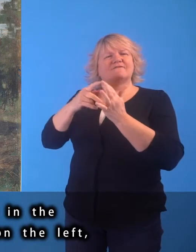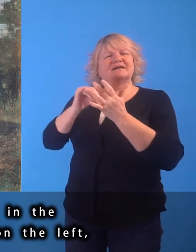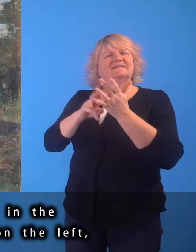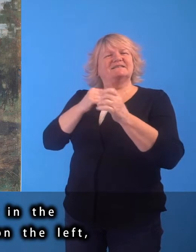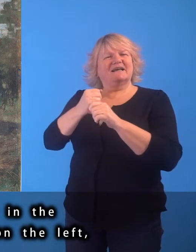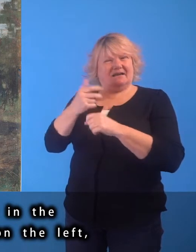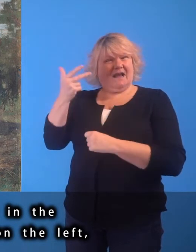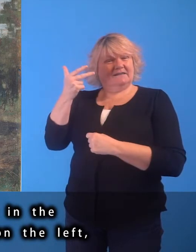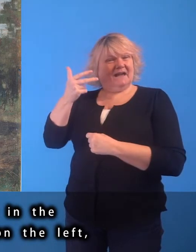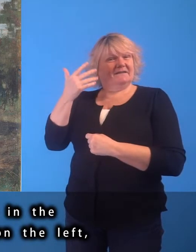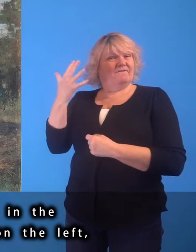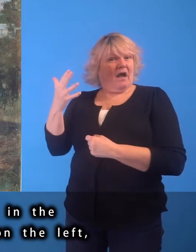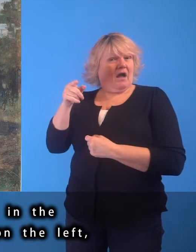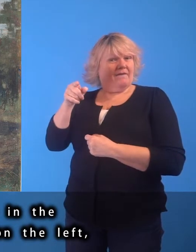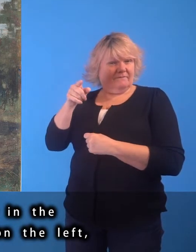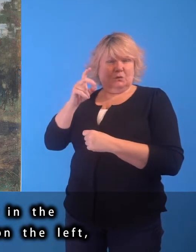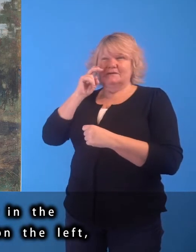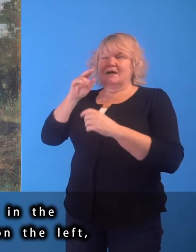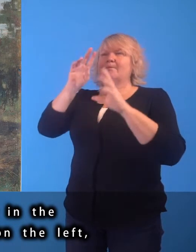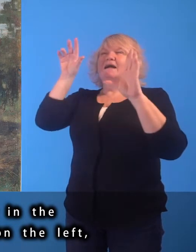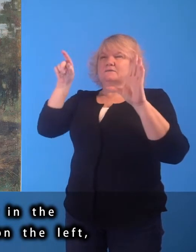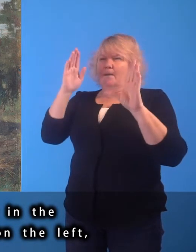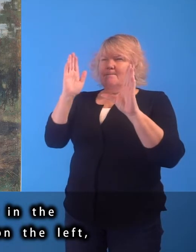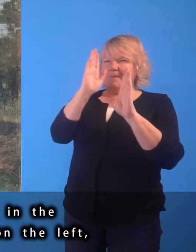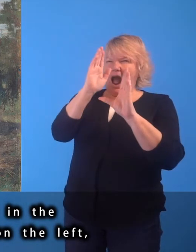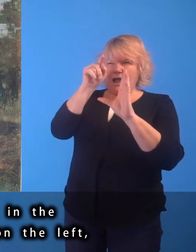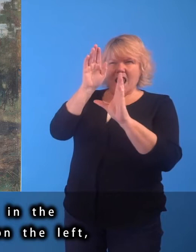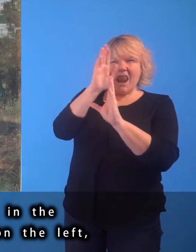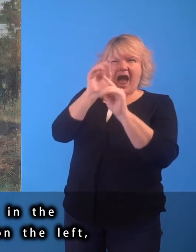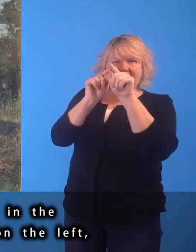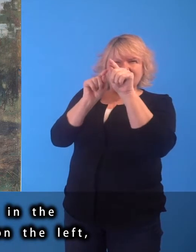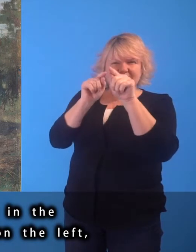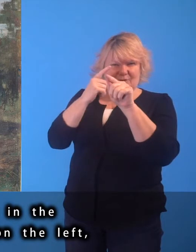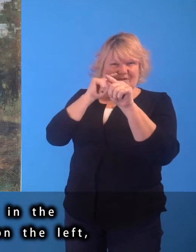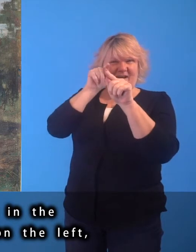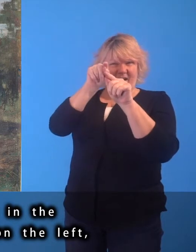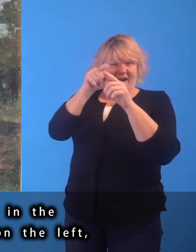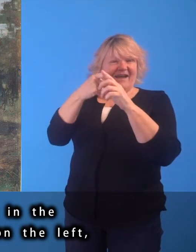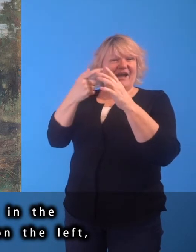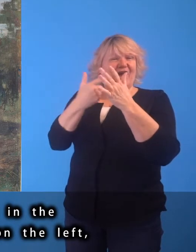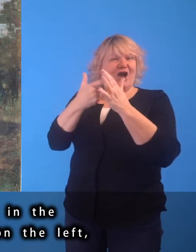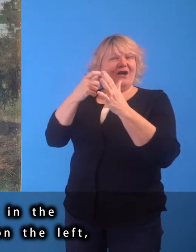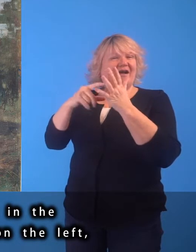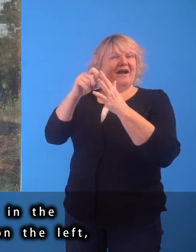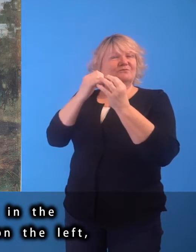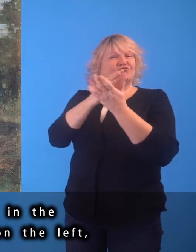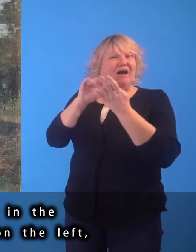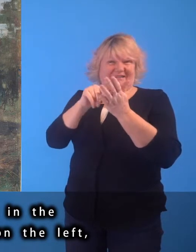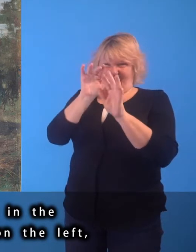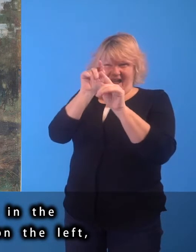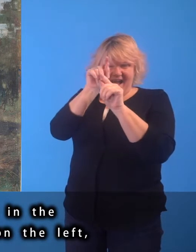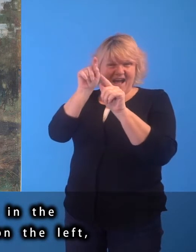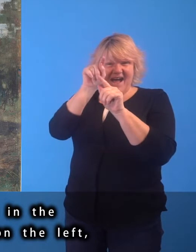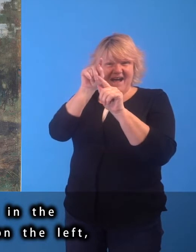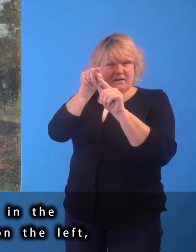Kakubri, which is visible in the background of Harvesting, 1885, on the